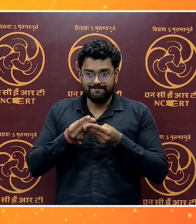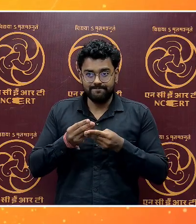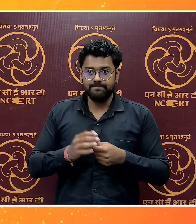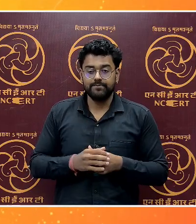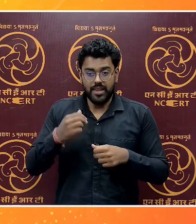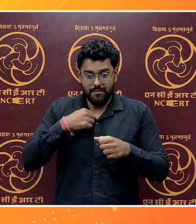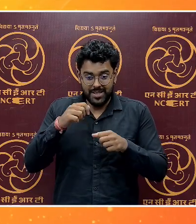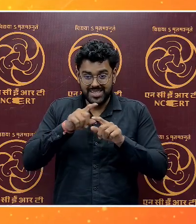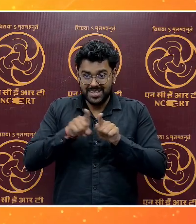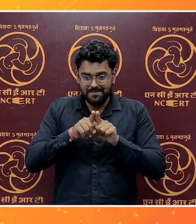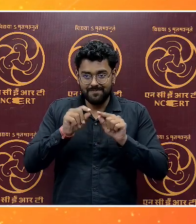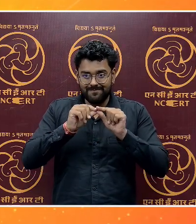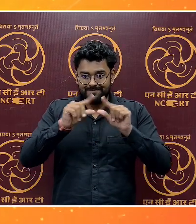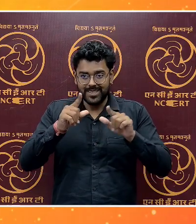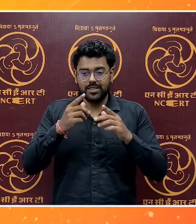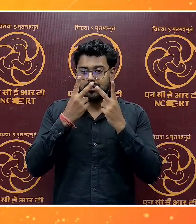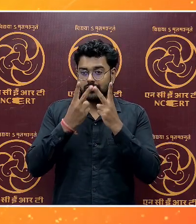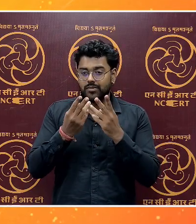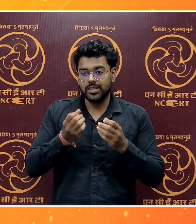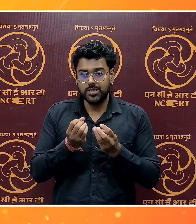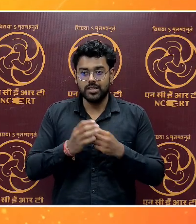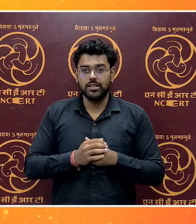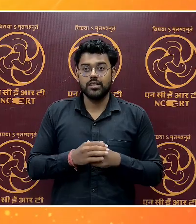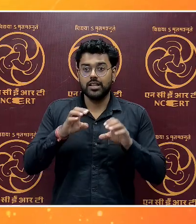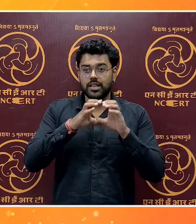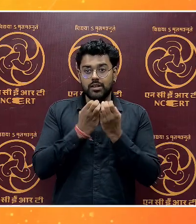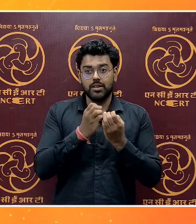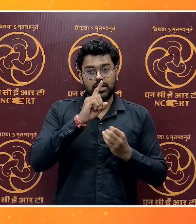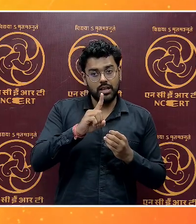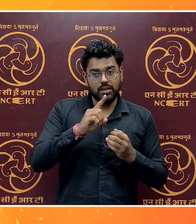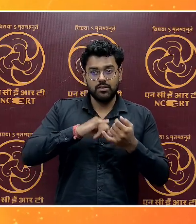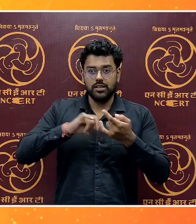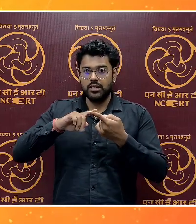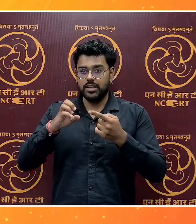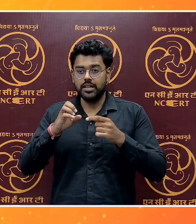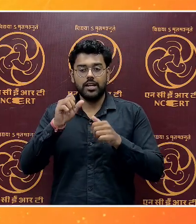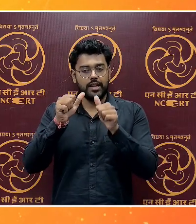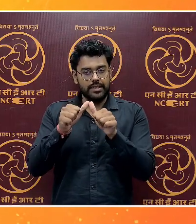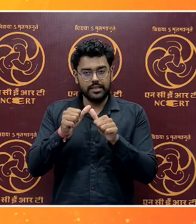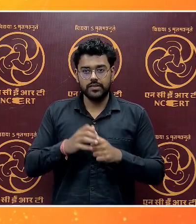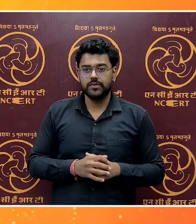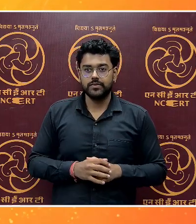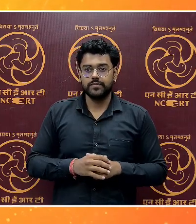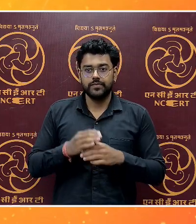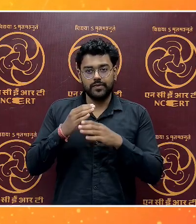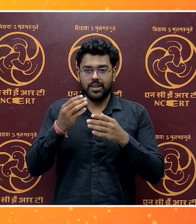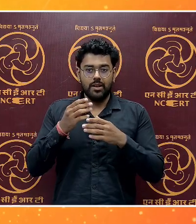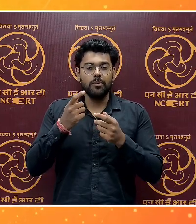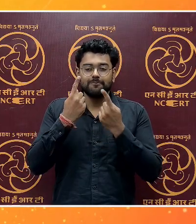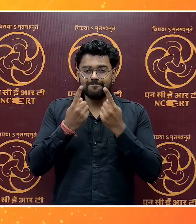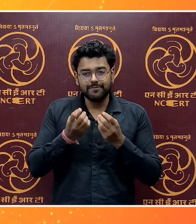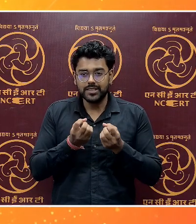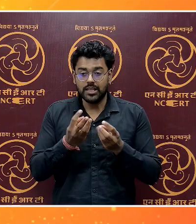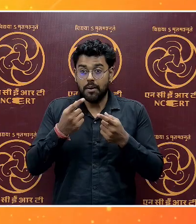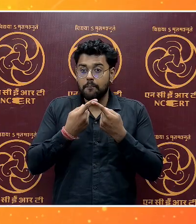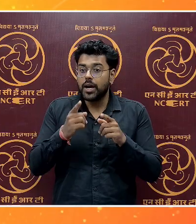I will start screening. So here you can see class A, class 1, section A screening has been started, but you can see there is